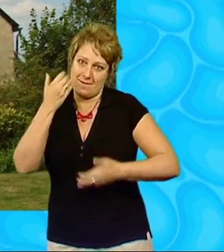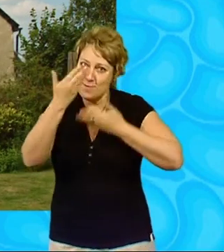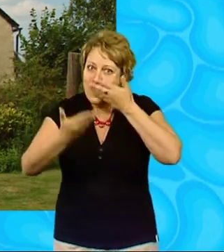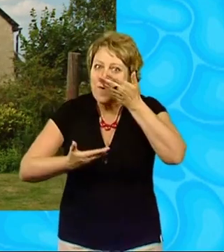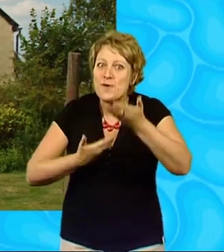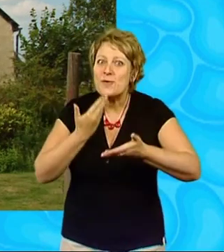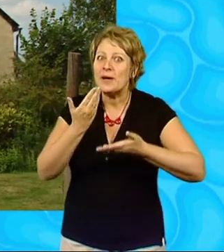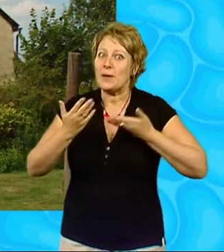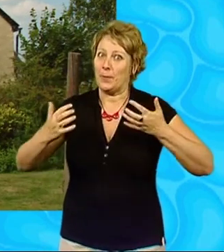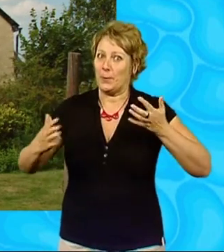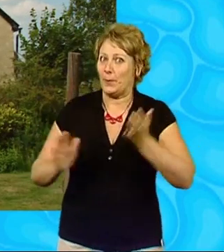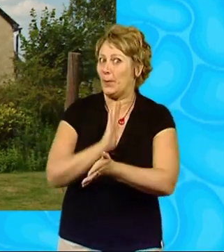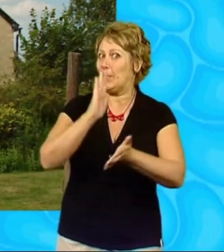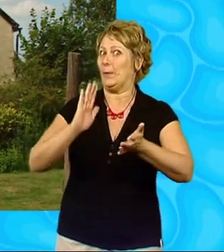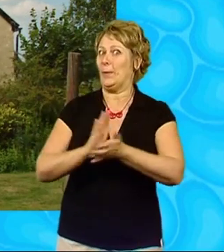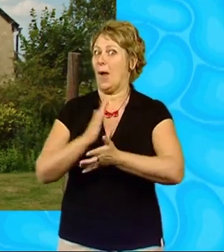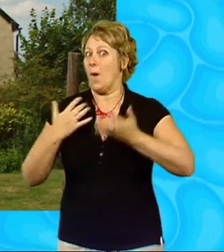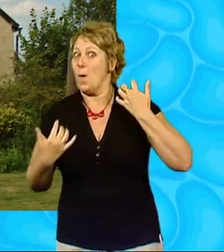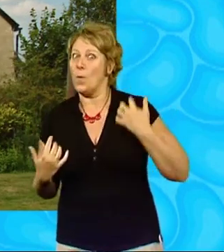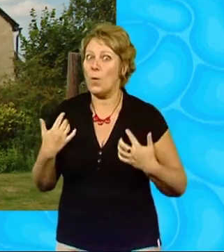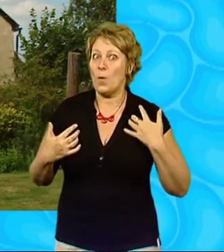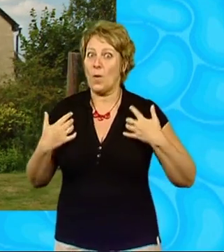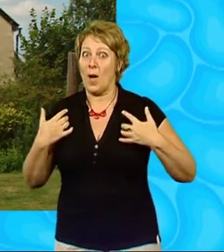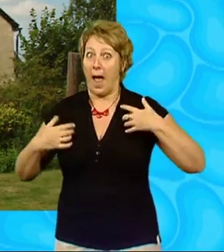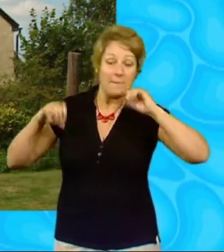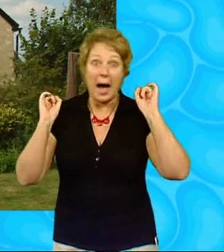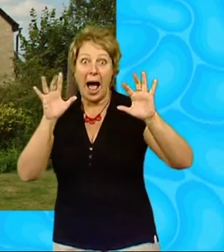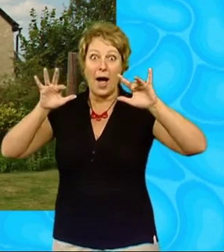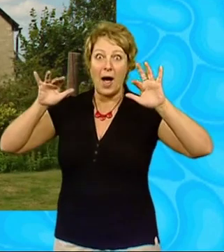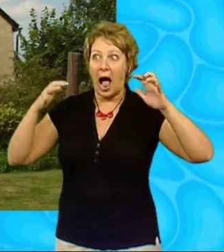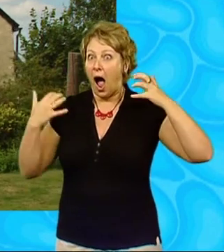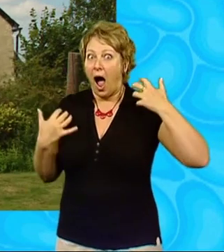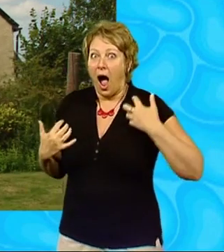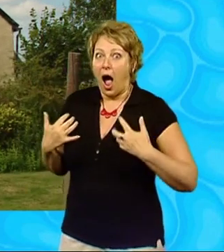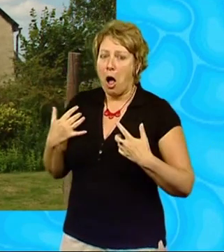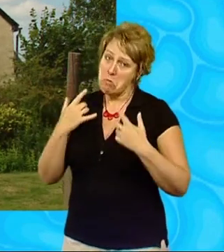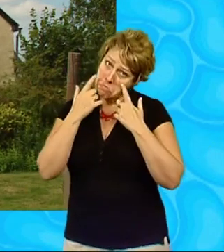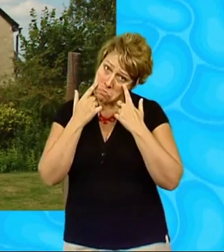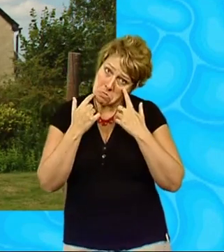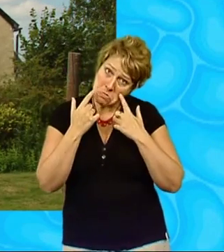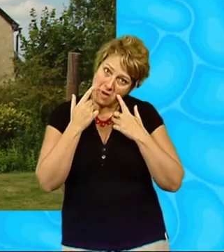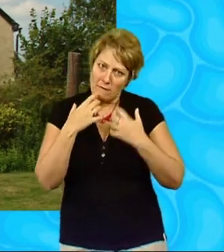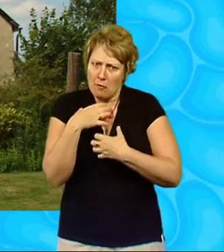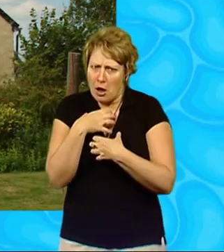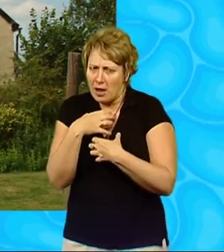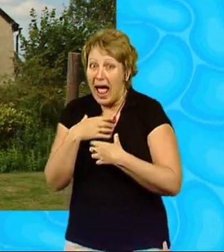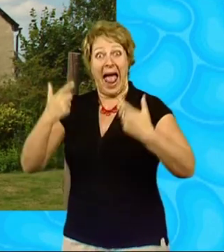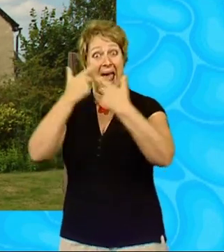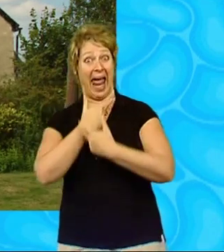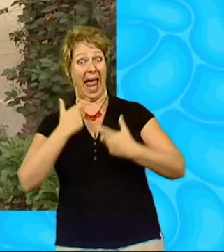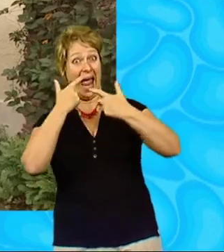Of fun, excitement, magic, adventure. Tears, fears, and